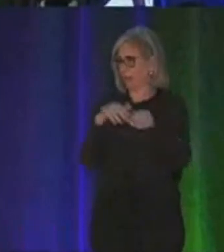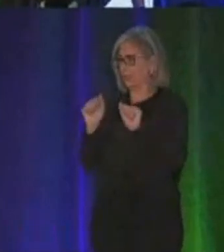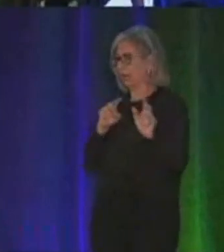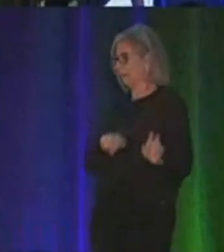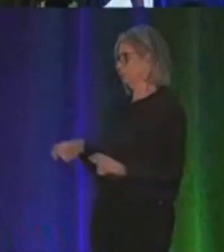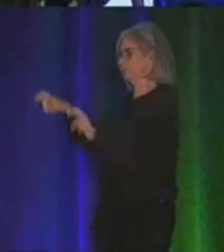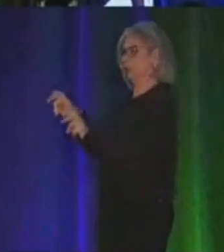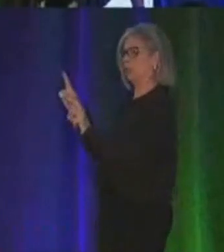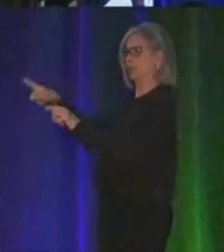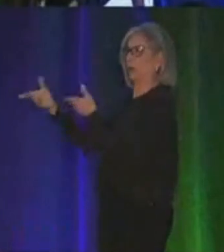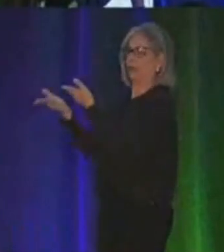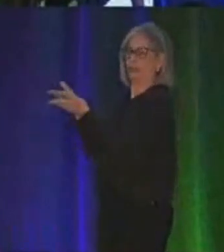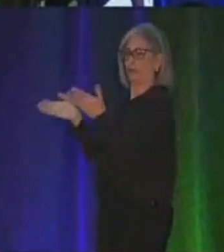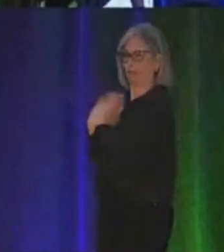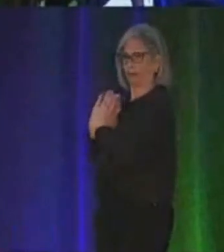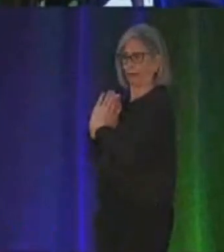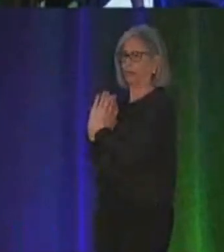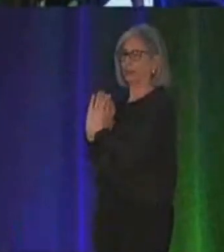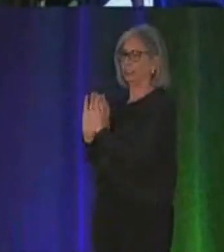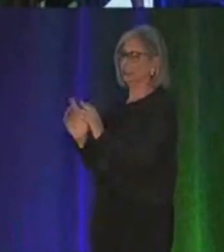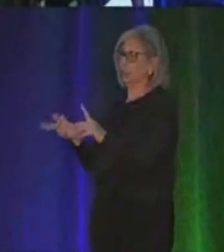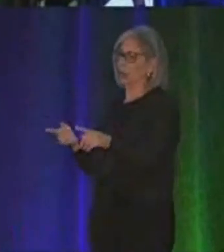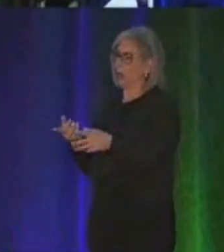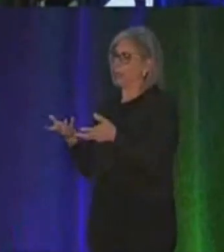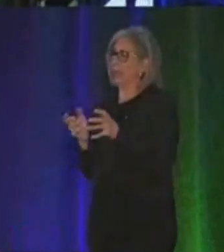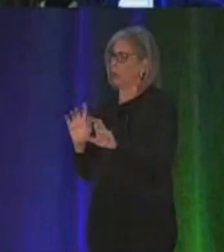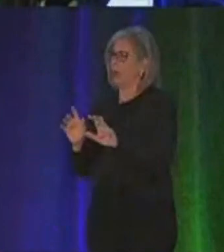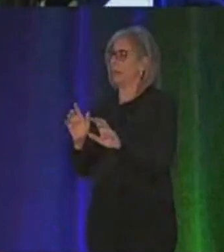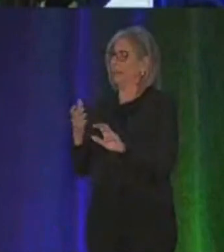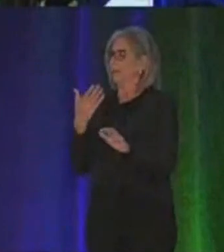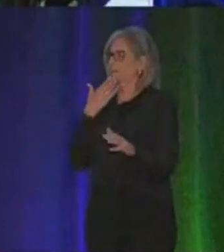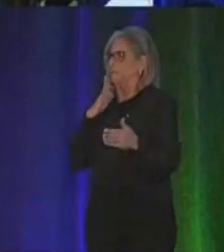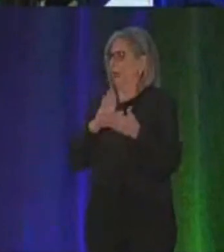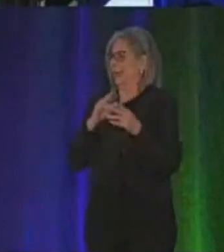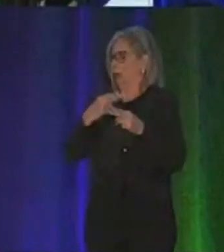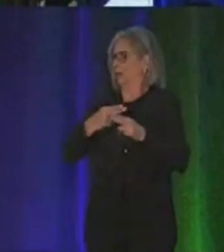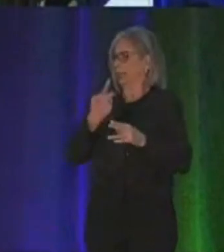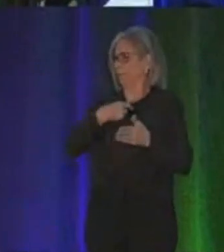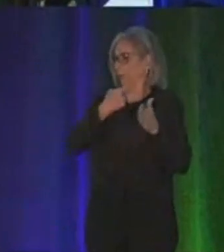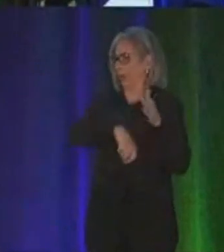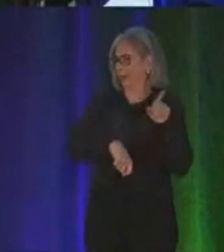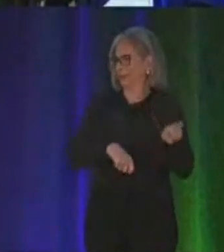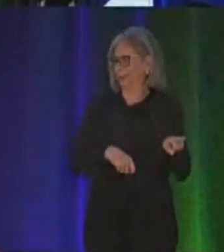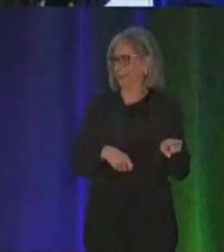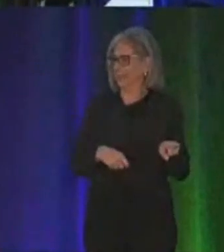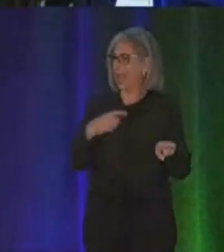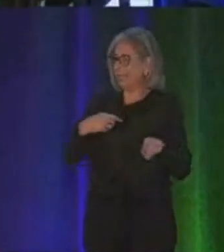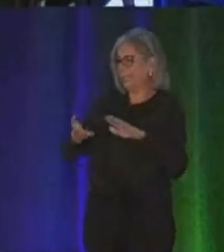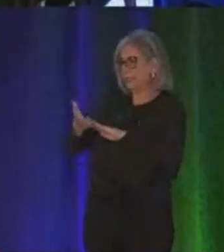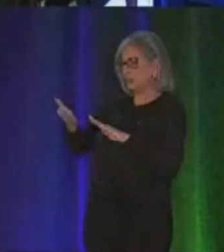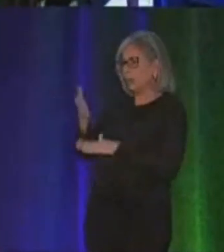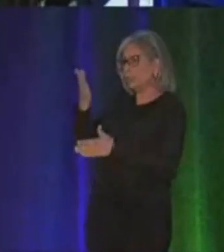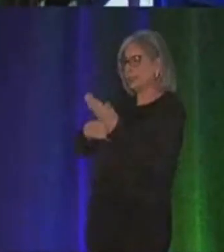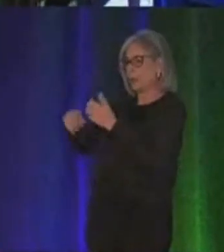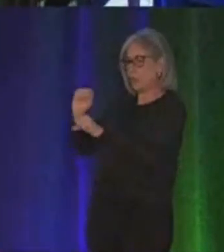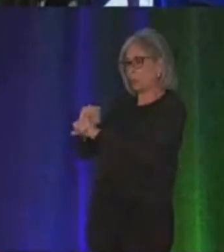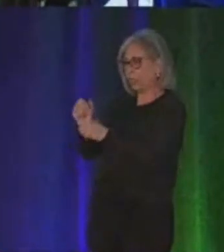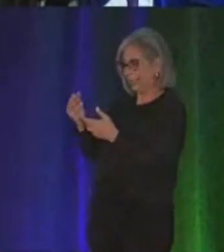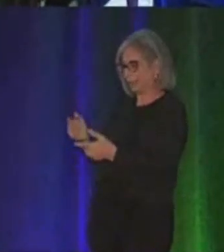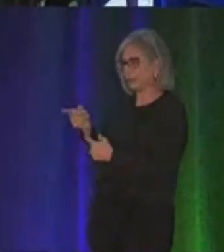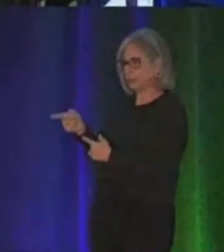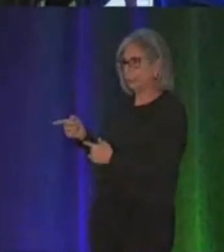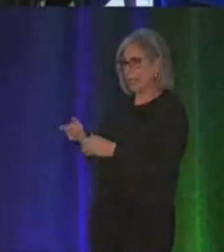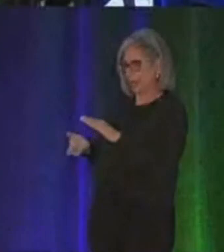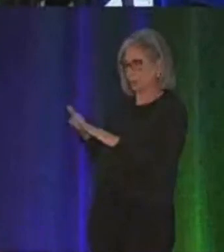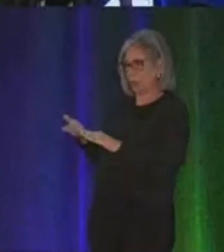for the pricing side of things. So Lambda function is one of the best ways to say I need to run some work. Here it is,